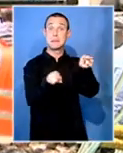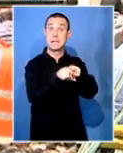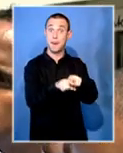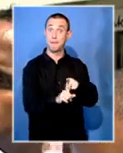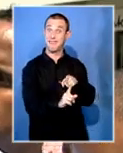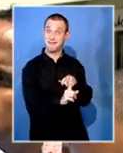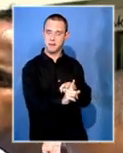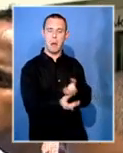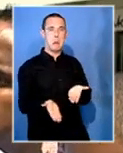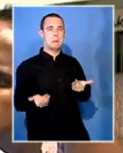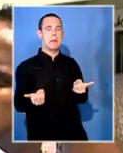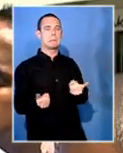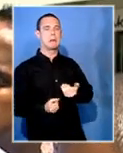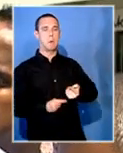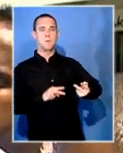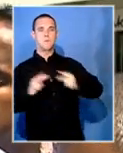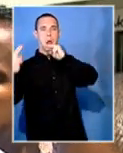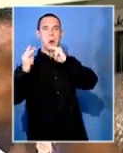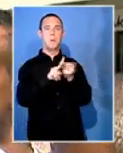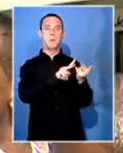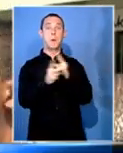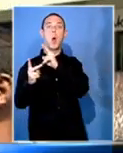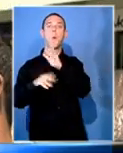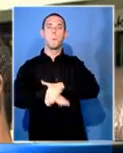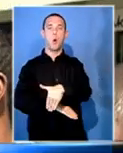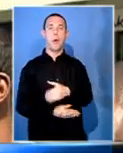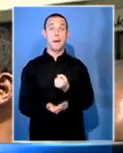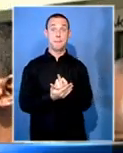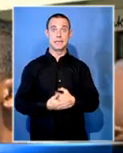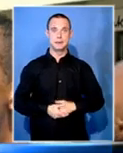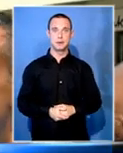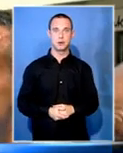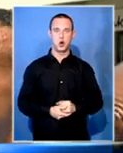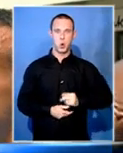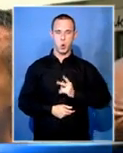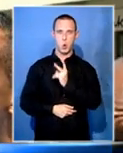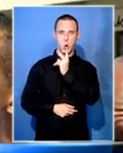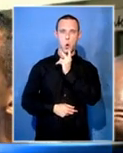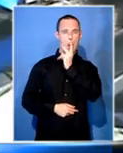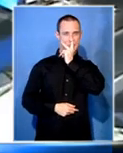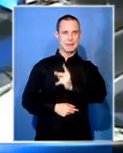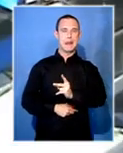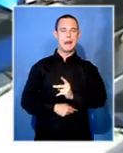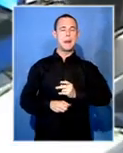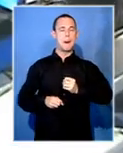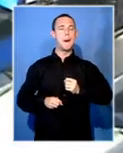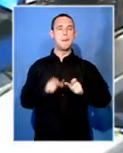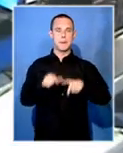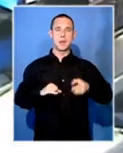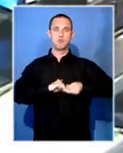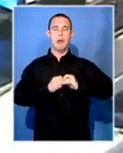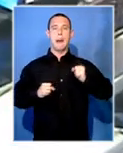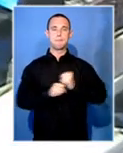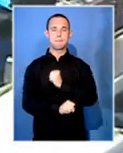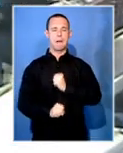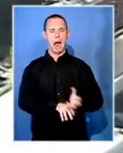expected the backlash. We see a deliberate attempt to fuel terrorism within the society. It is not clear if any